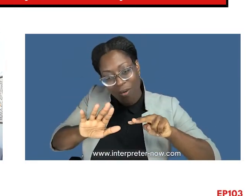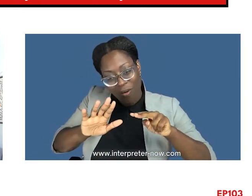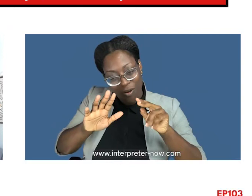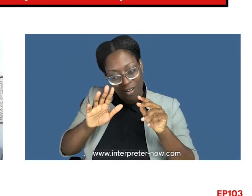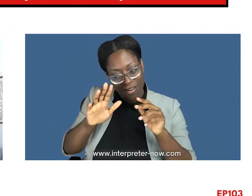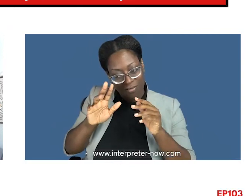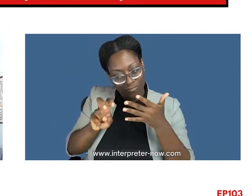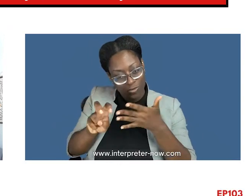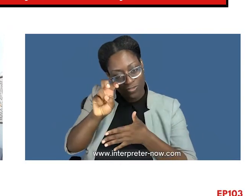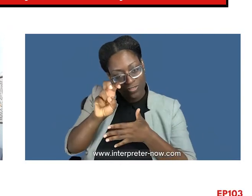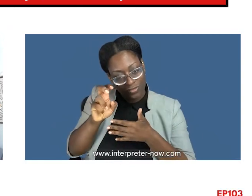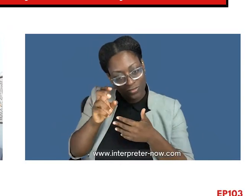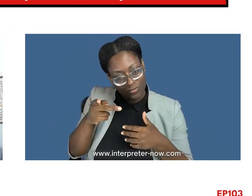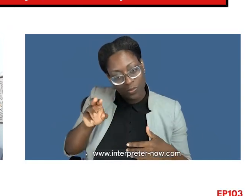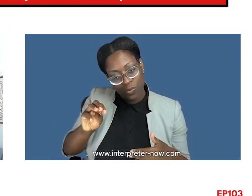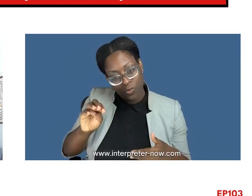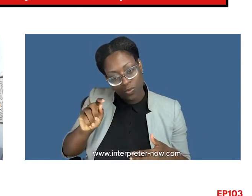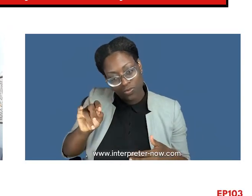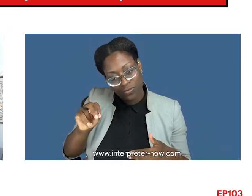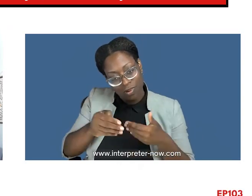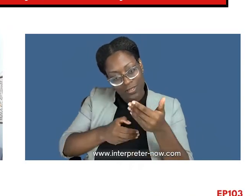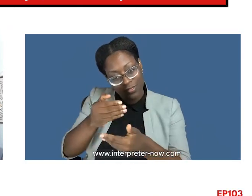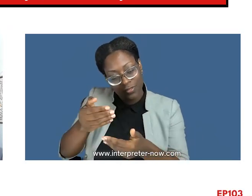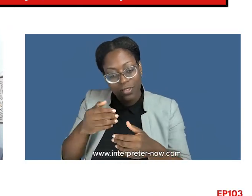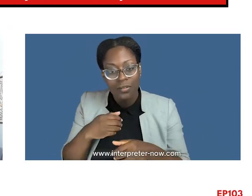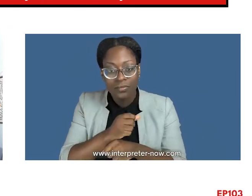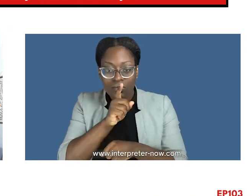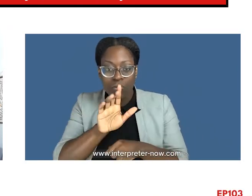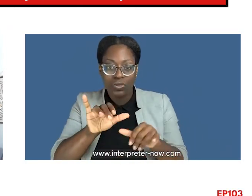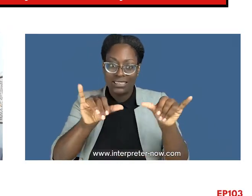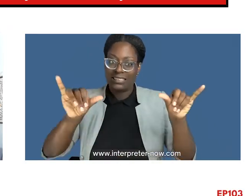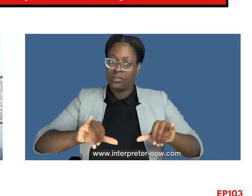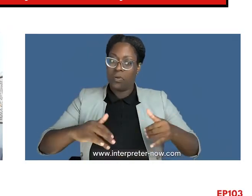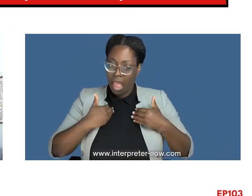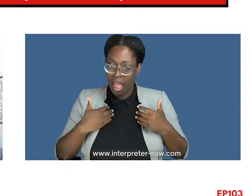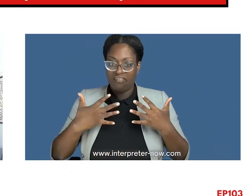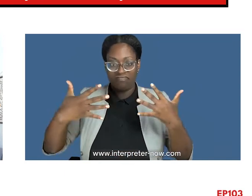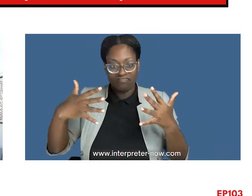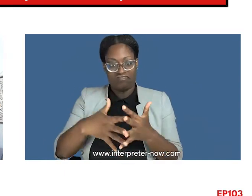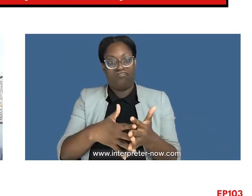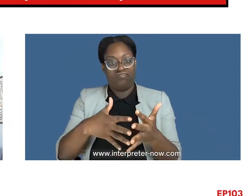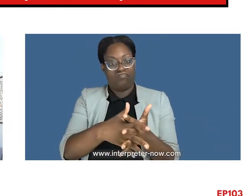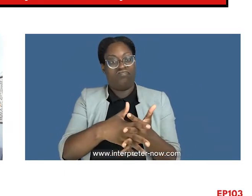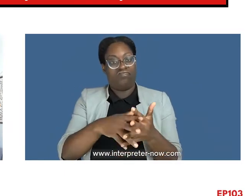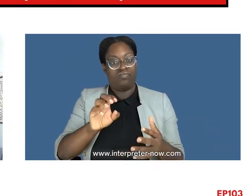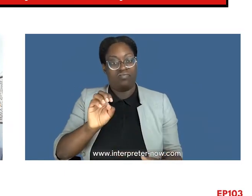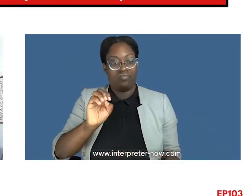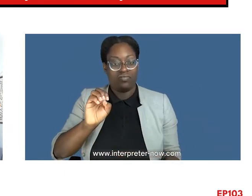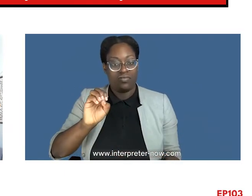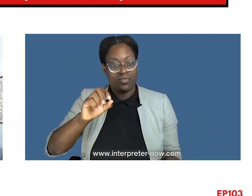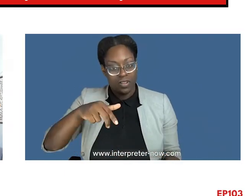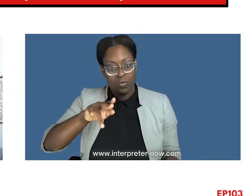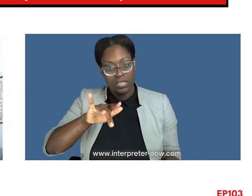up, changing your leadership team. And so making sure that you are building in